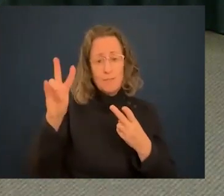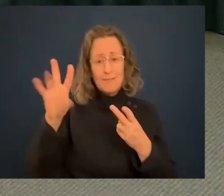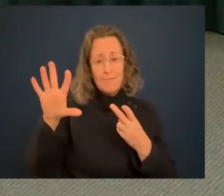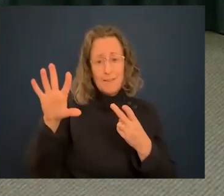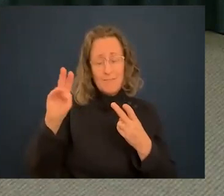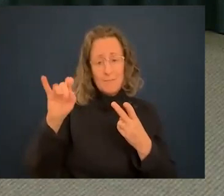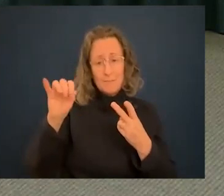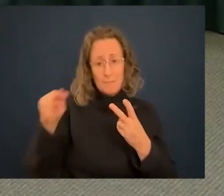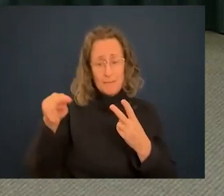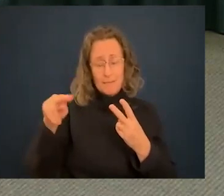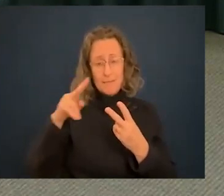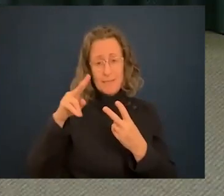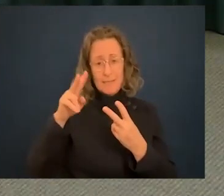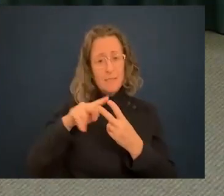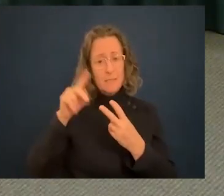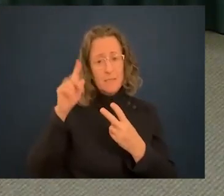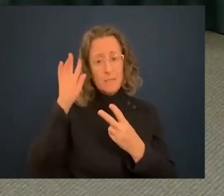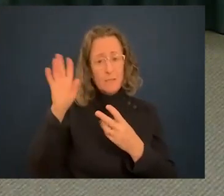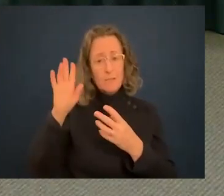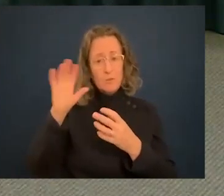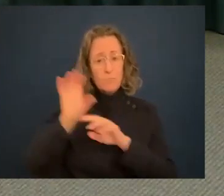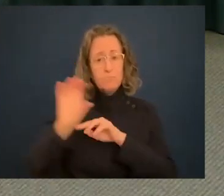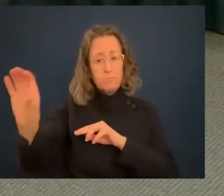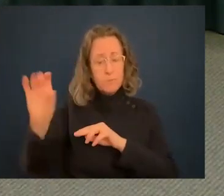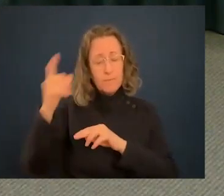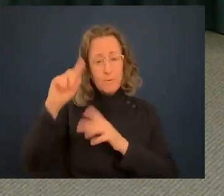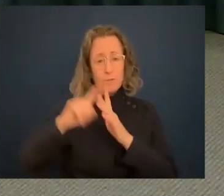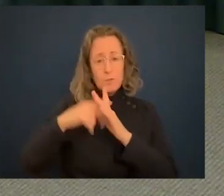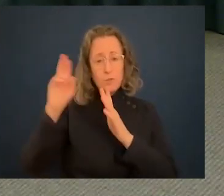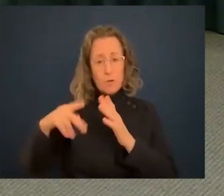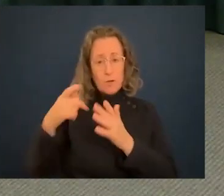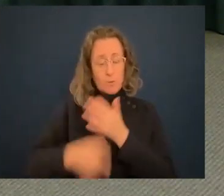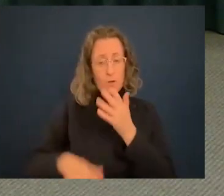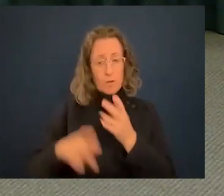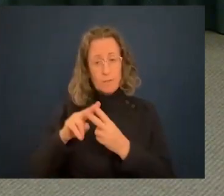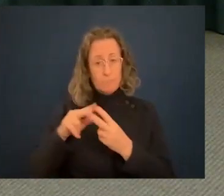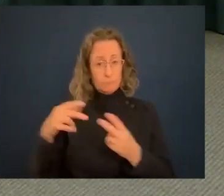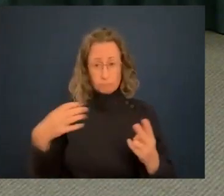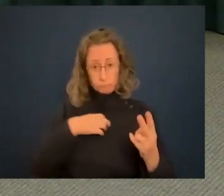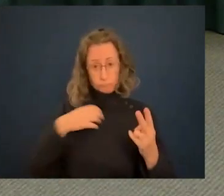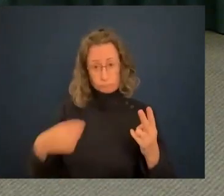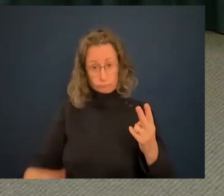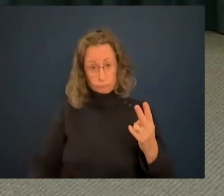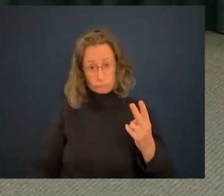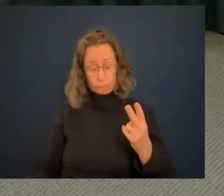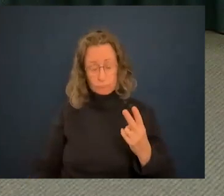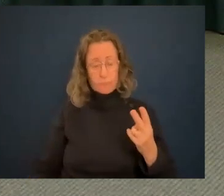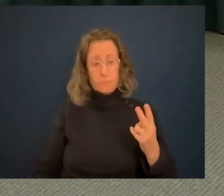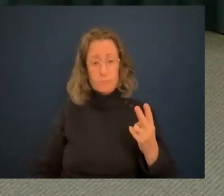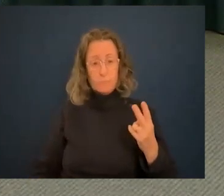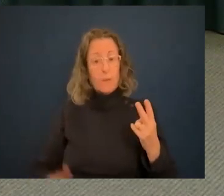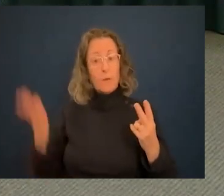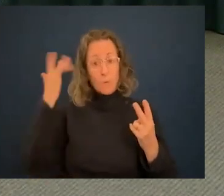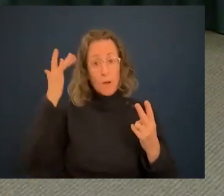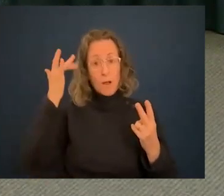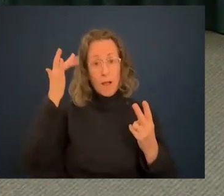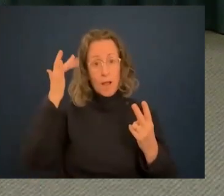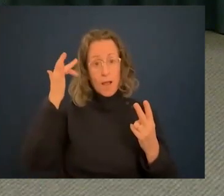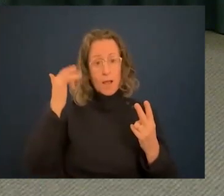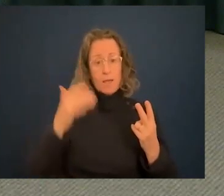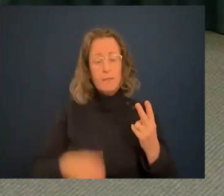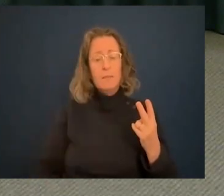funds for startup costs through the fire department based EMS on several occasions during